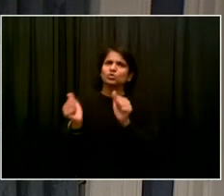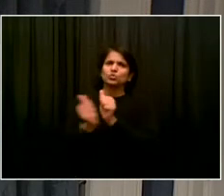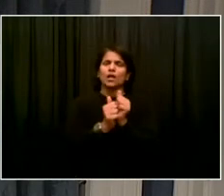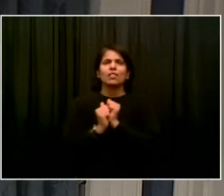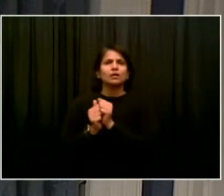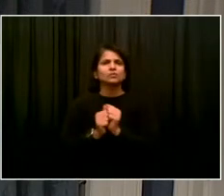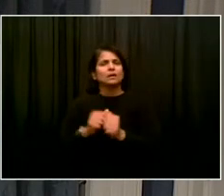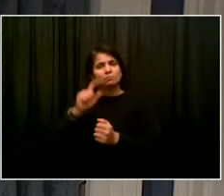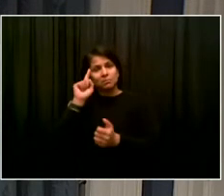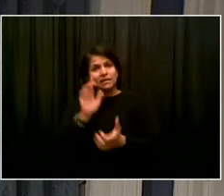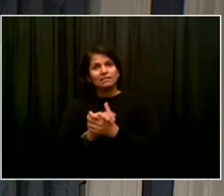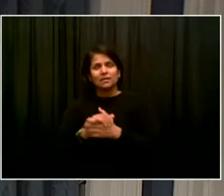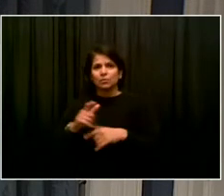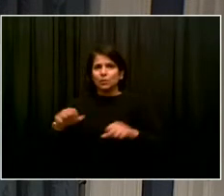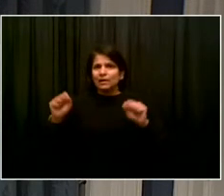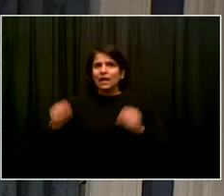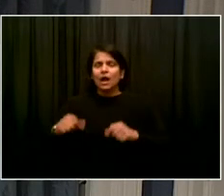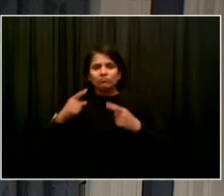I love that.